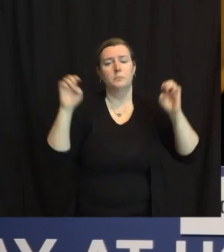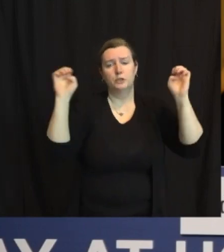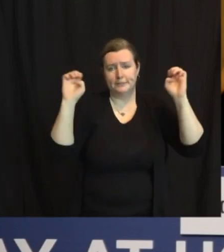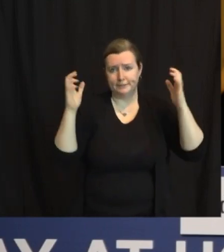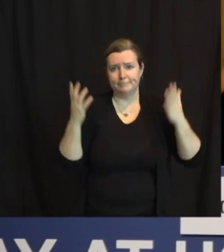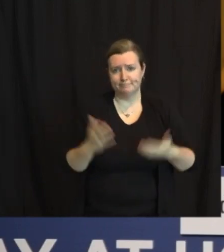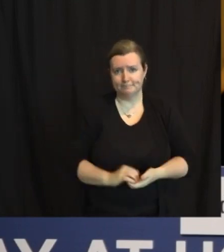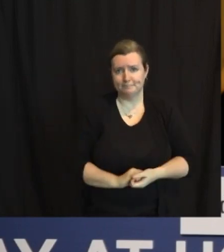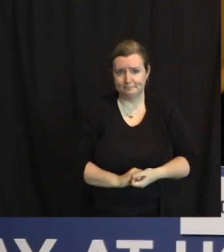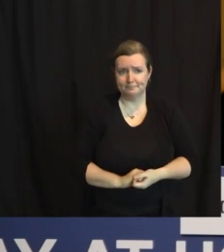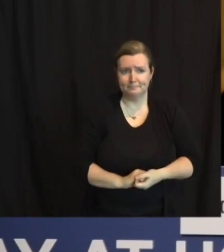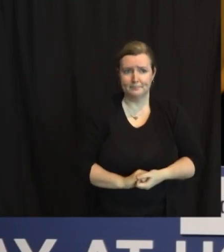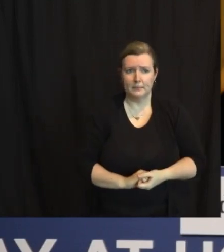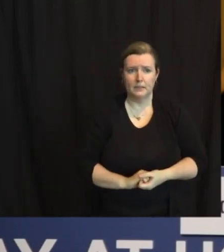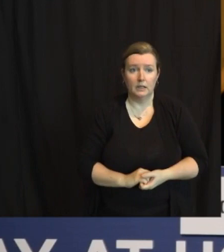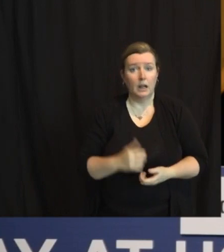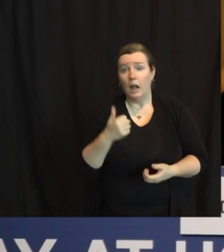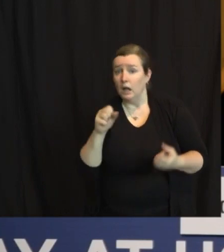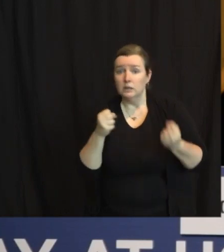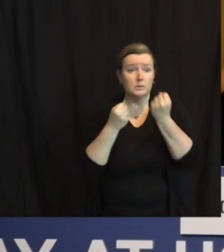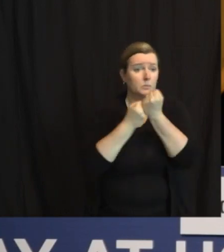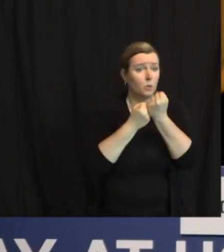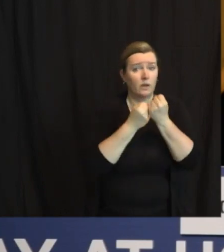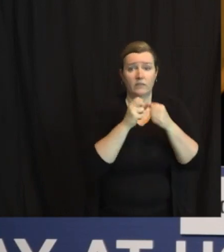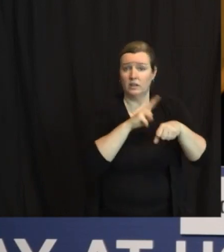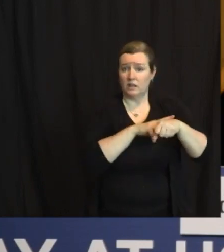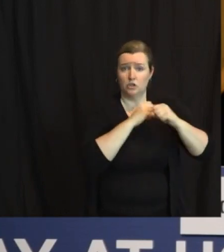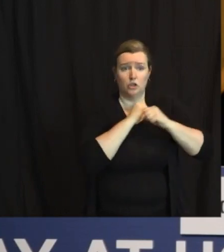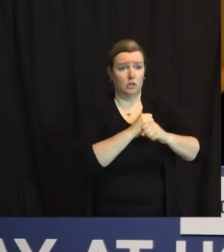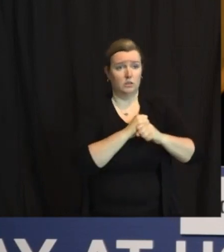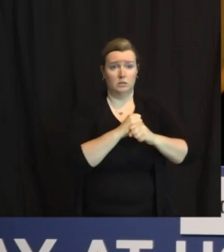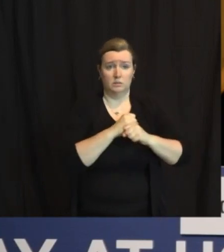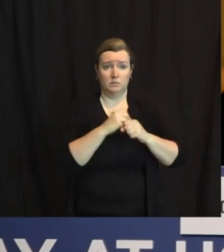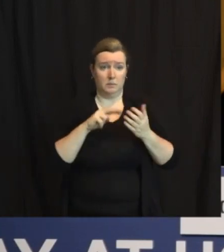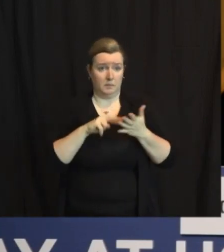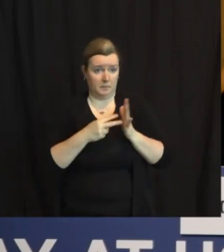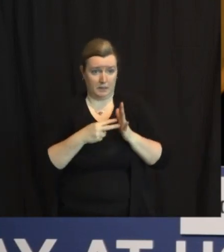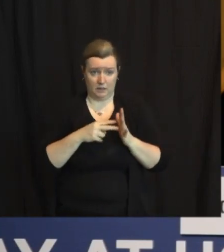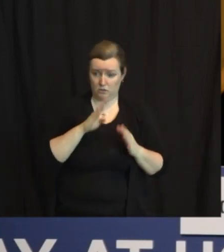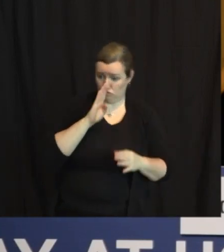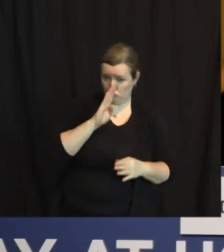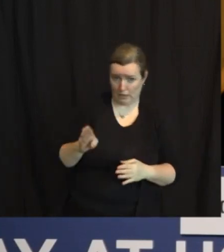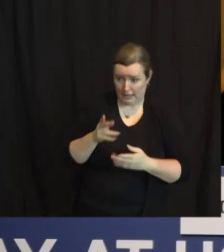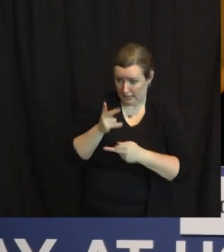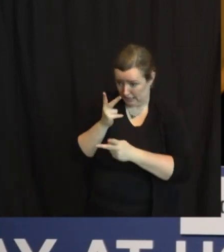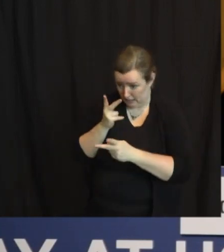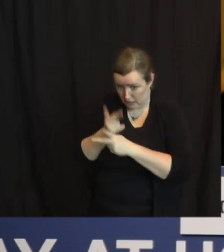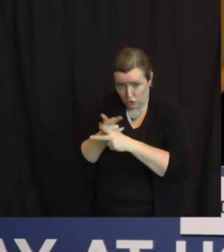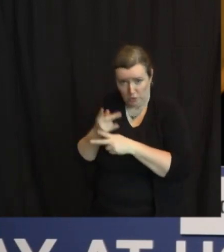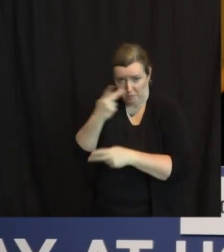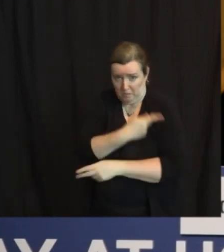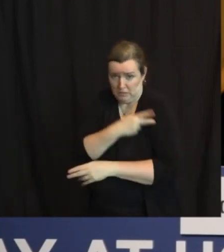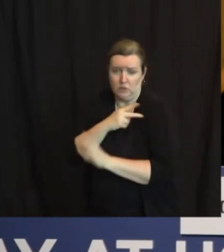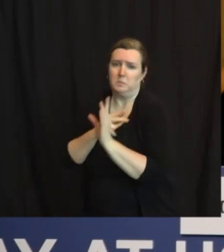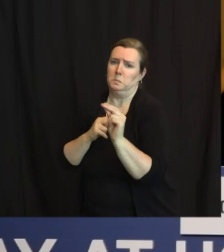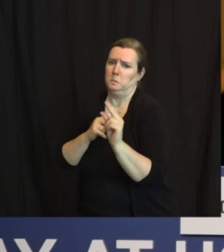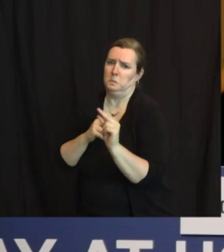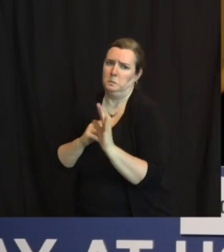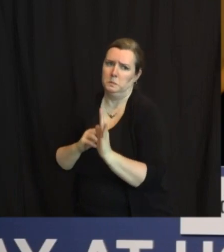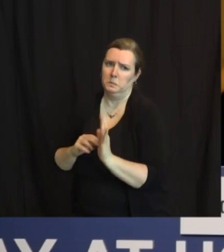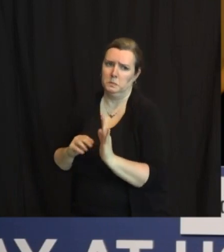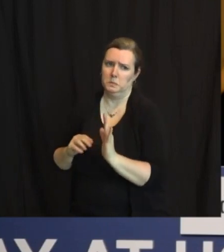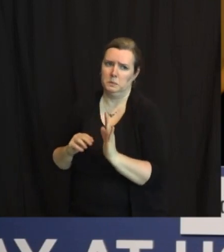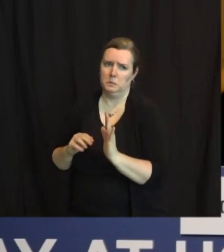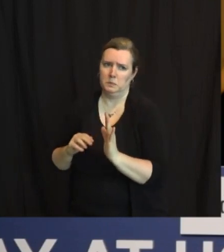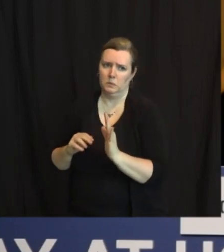additional support from them, be it direct care or direct caring and comforting